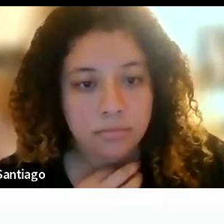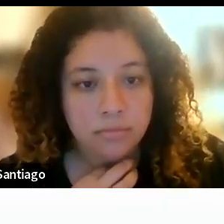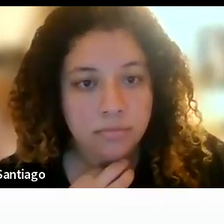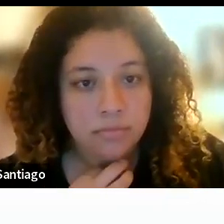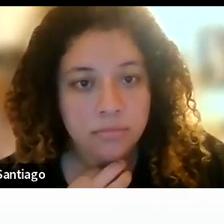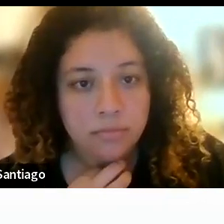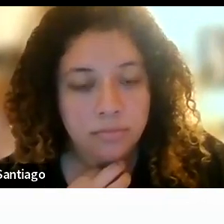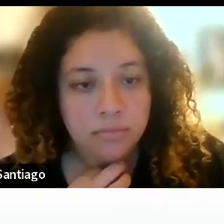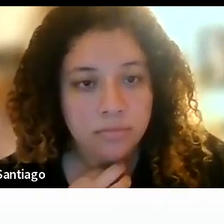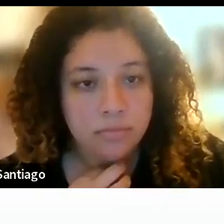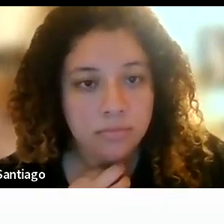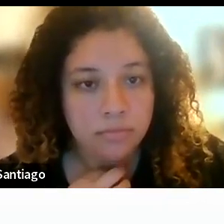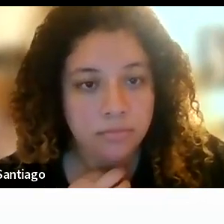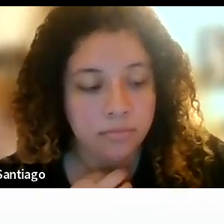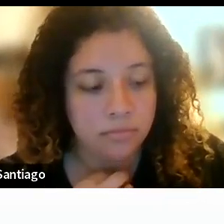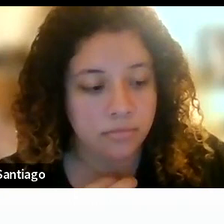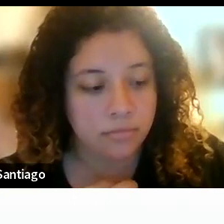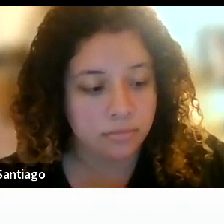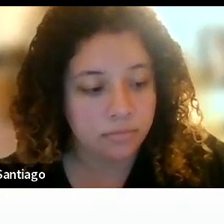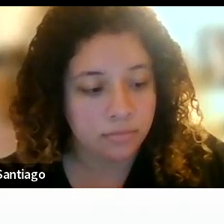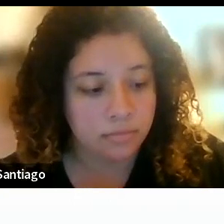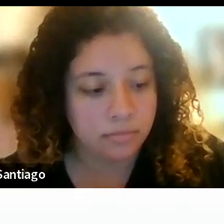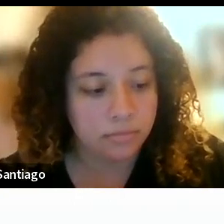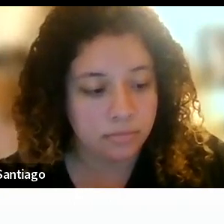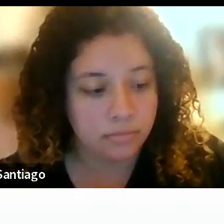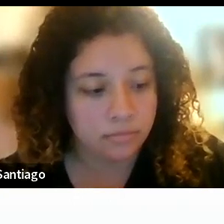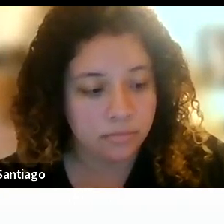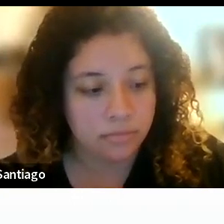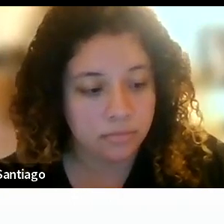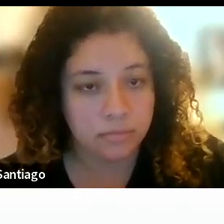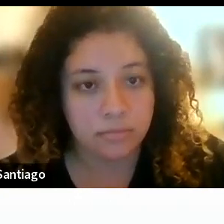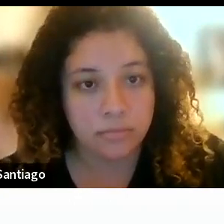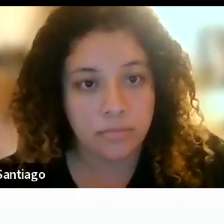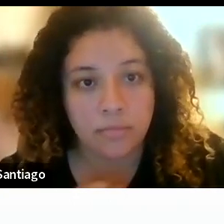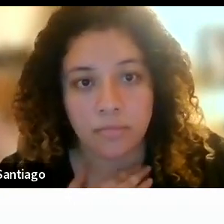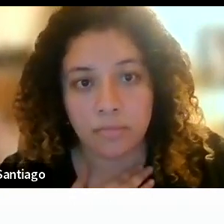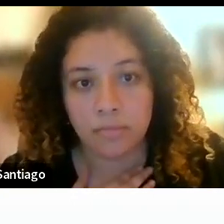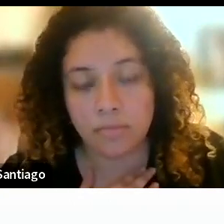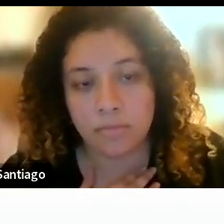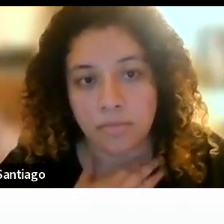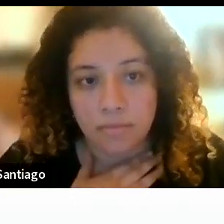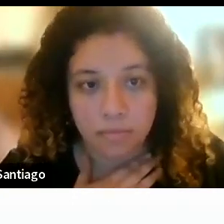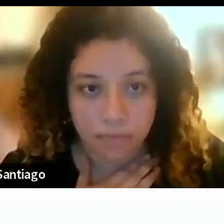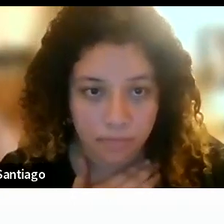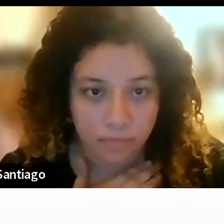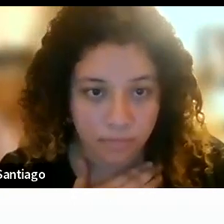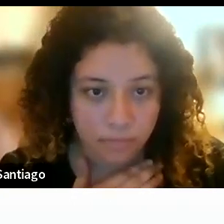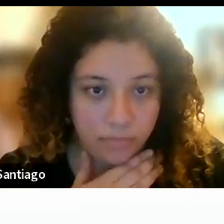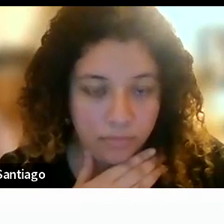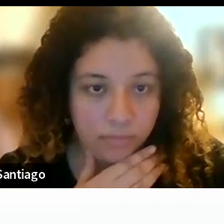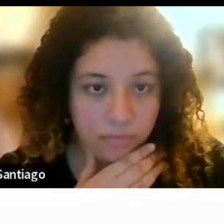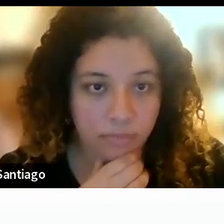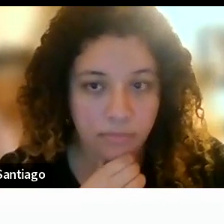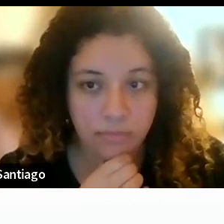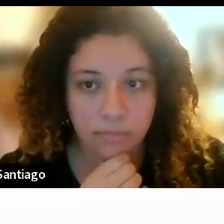if we like, we're kind of categorized as like this community that like really needs to only hear hopeful messages. Right.